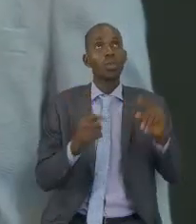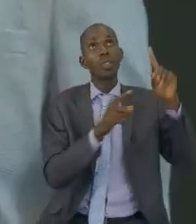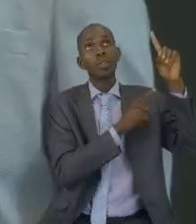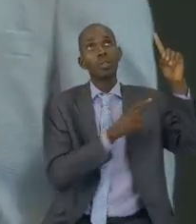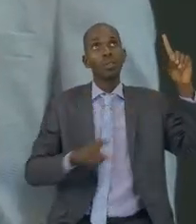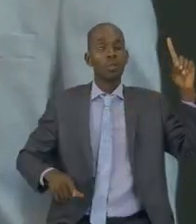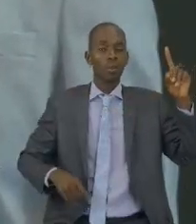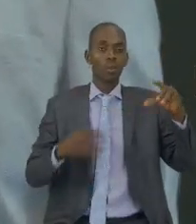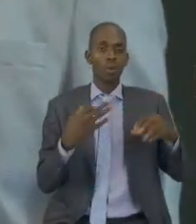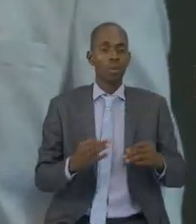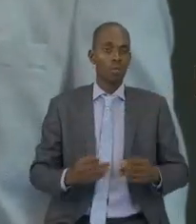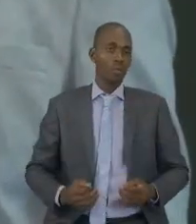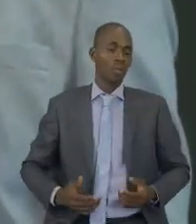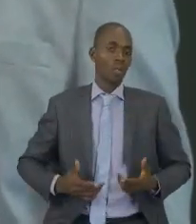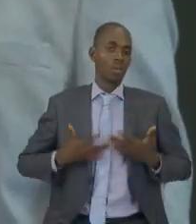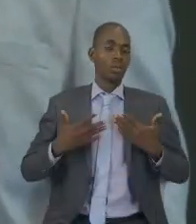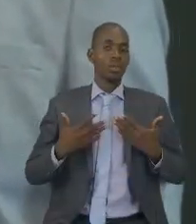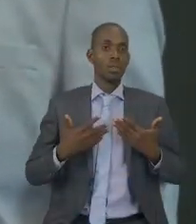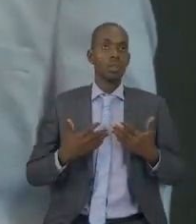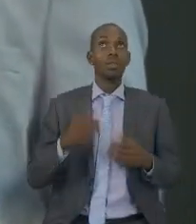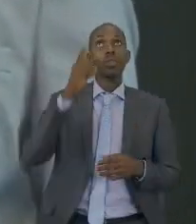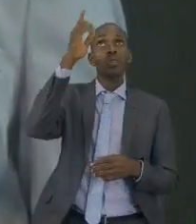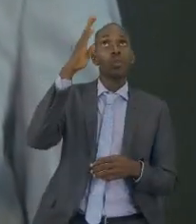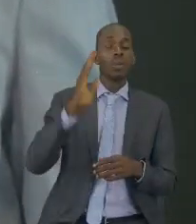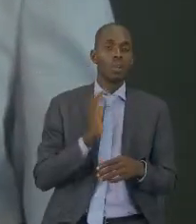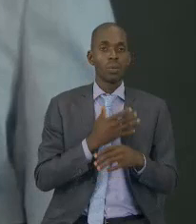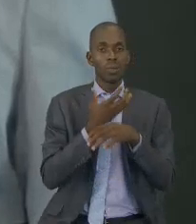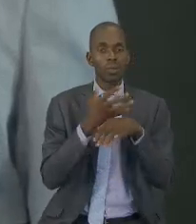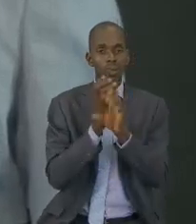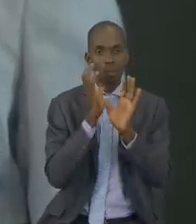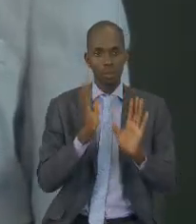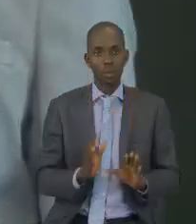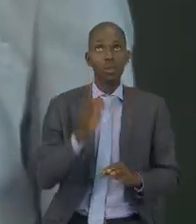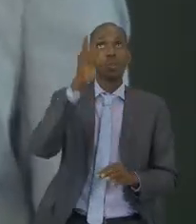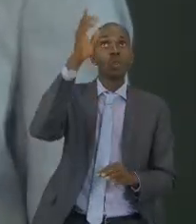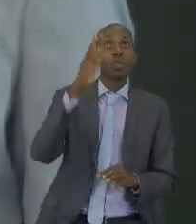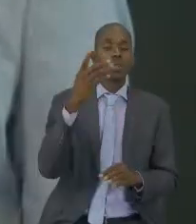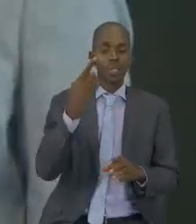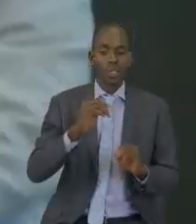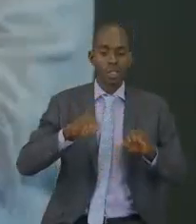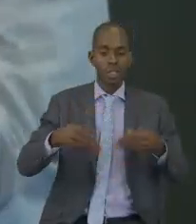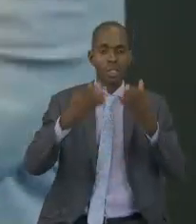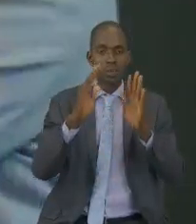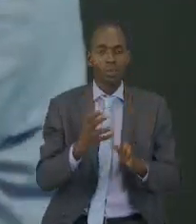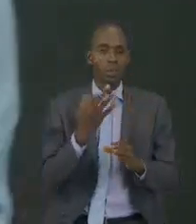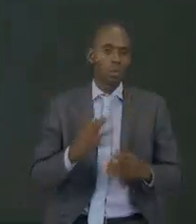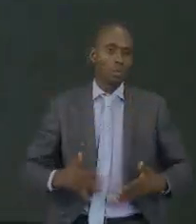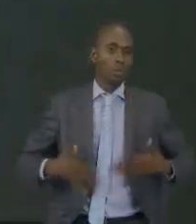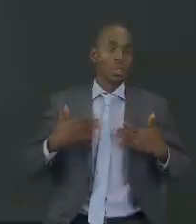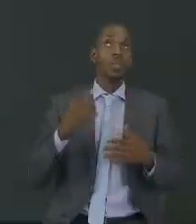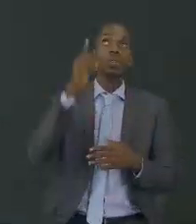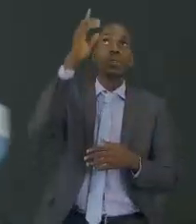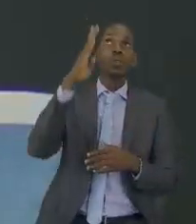of life, God, our creator, God, the giver of life, God,